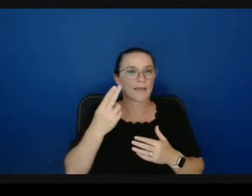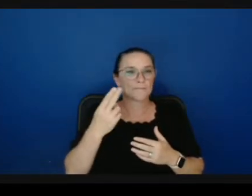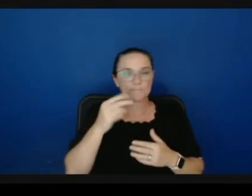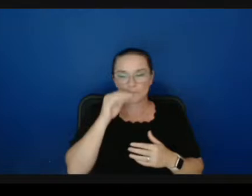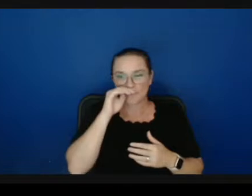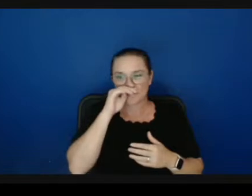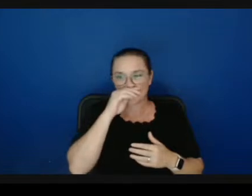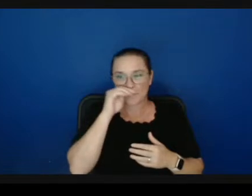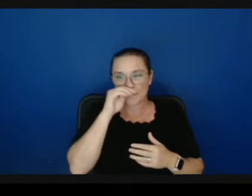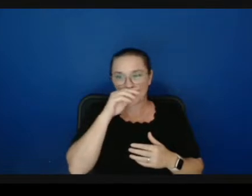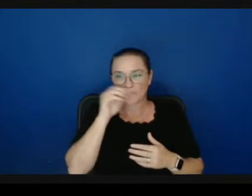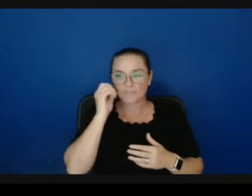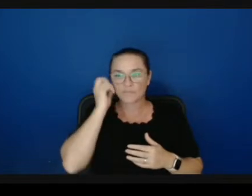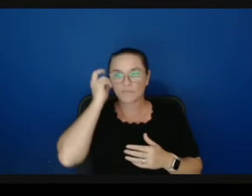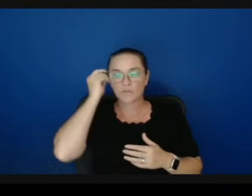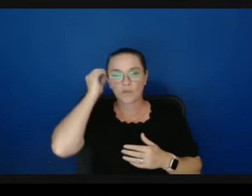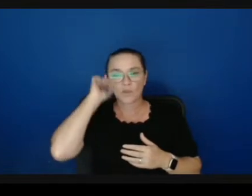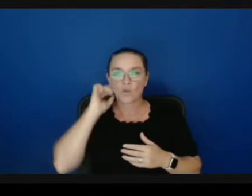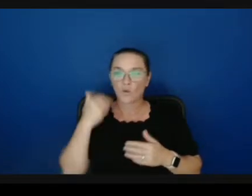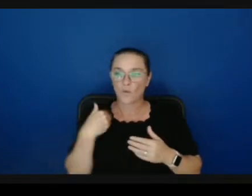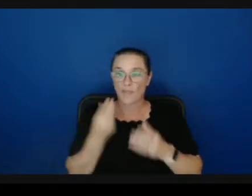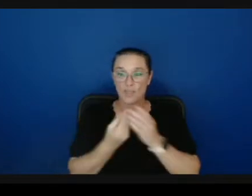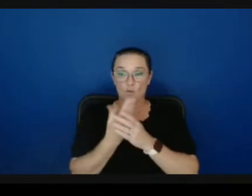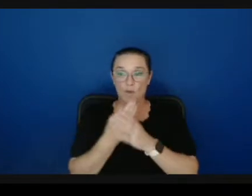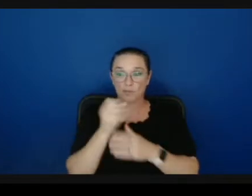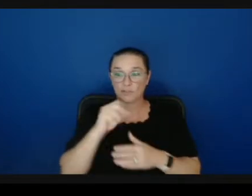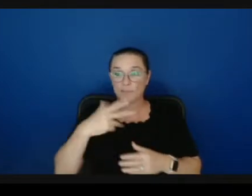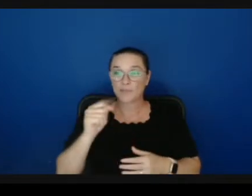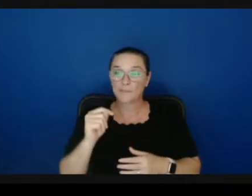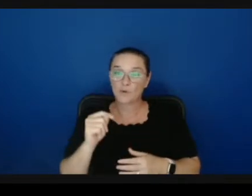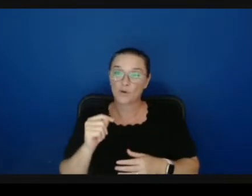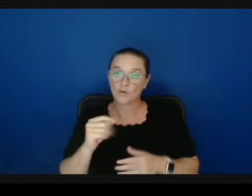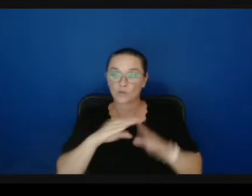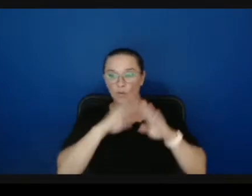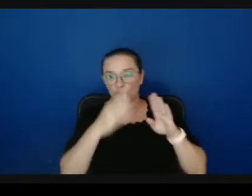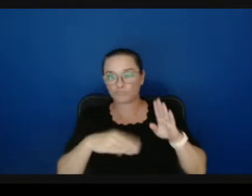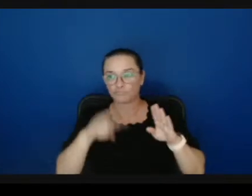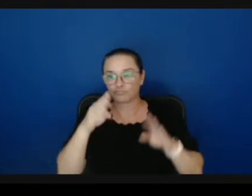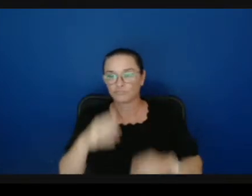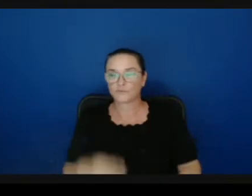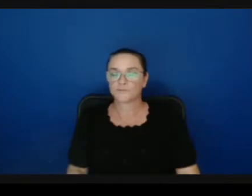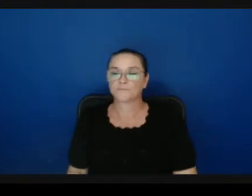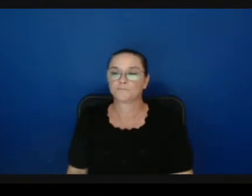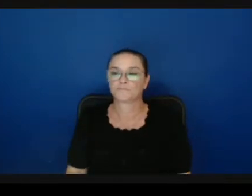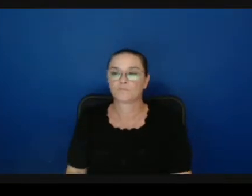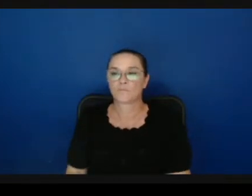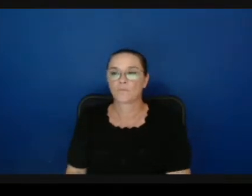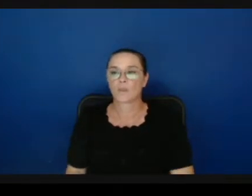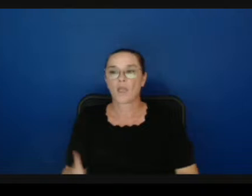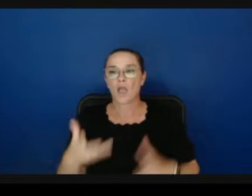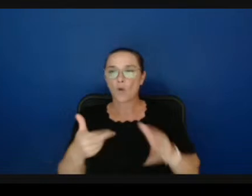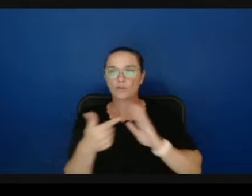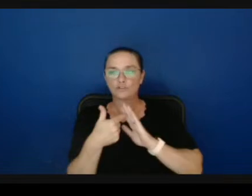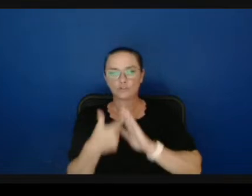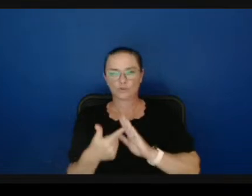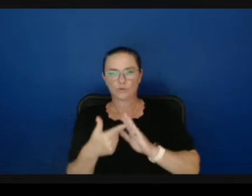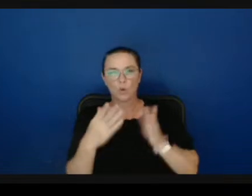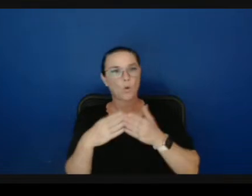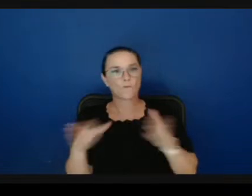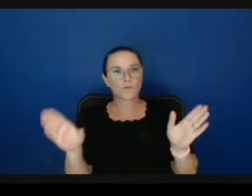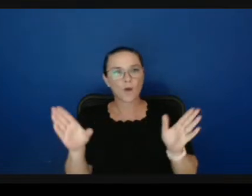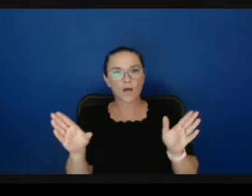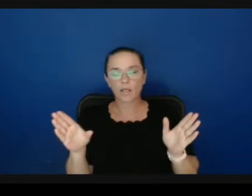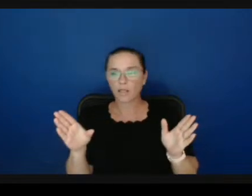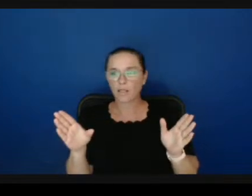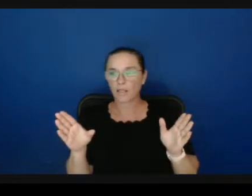September eruption coming in here and build up to it as well. And what I wanted to point out overall is if you just look at this and something like 3-month chunks,